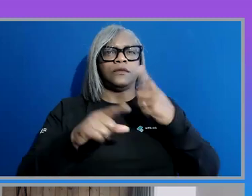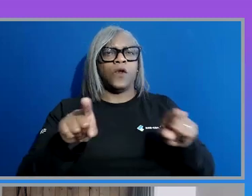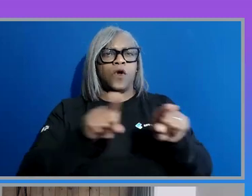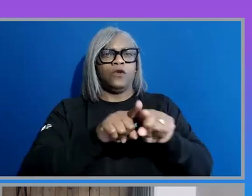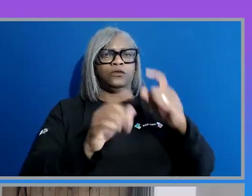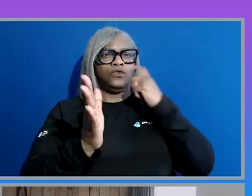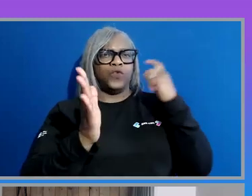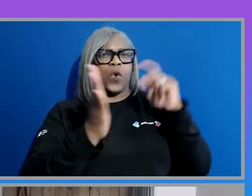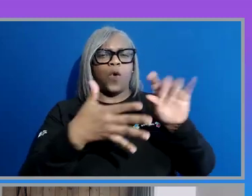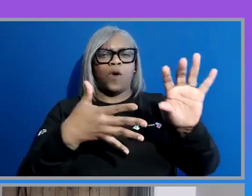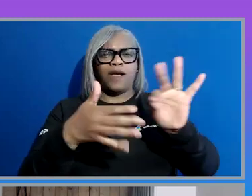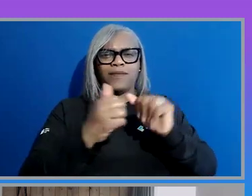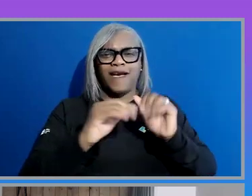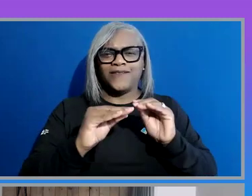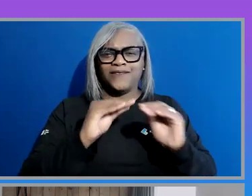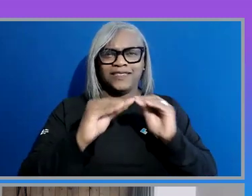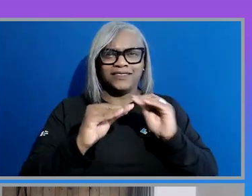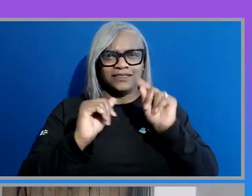for fixing it. So let's talk about them.